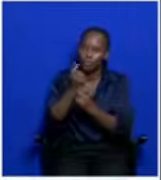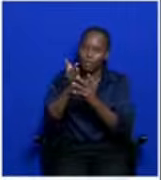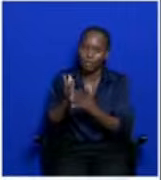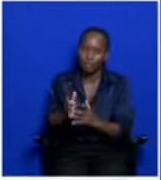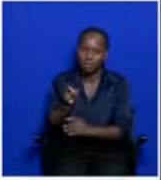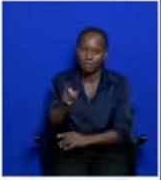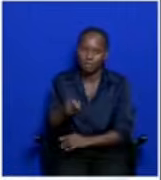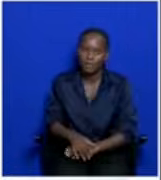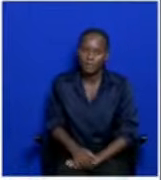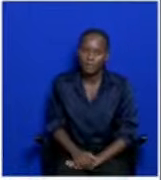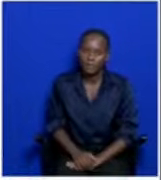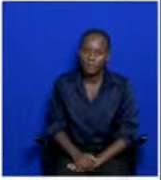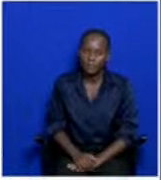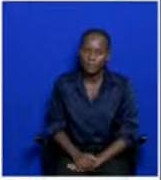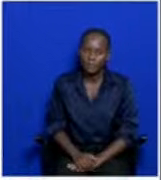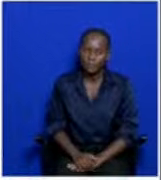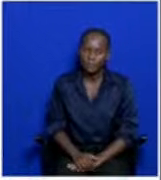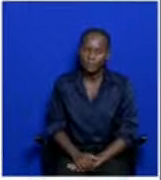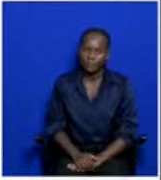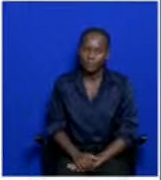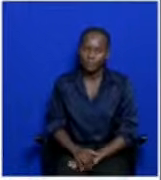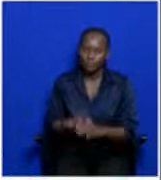and the street thereof.